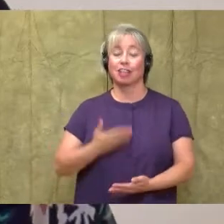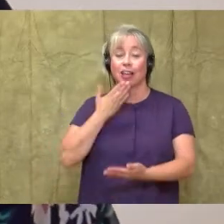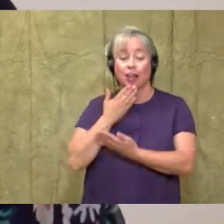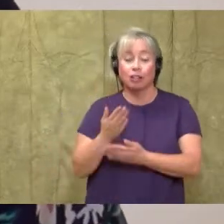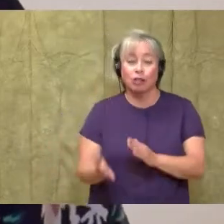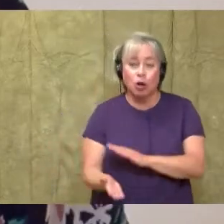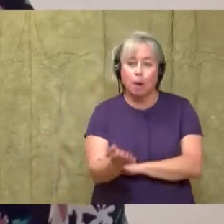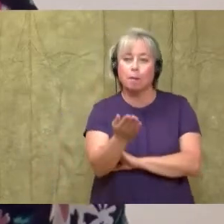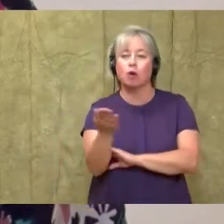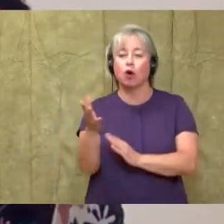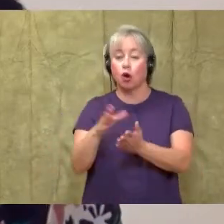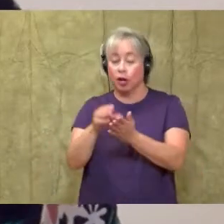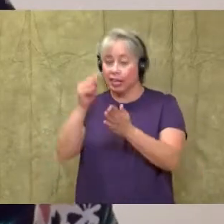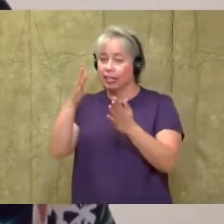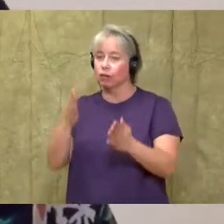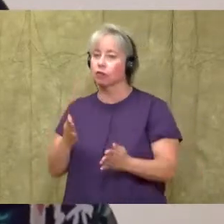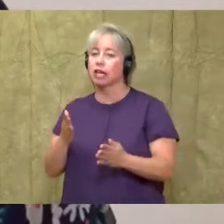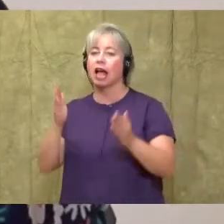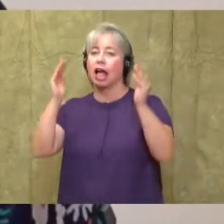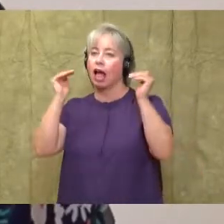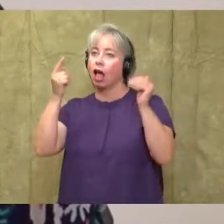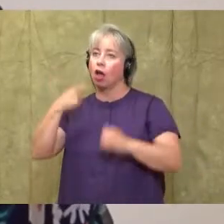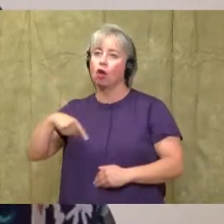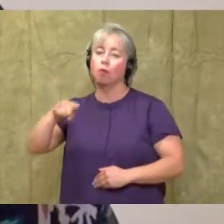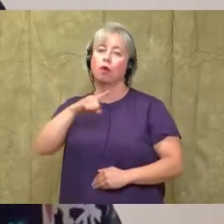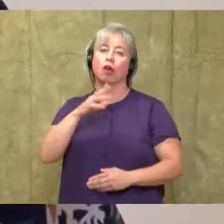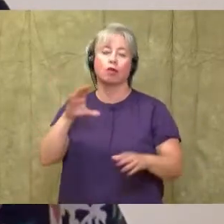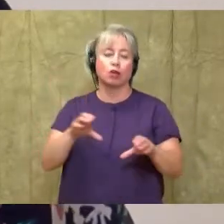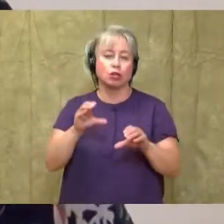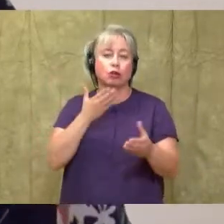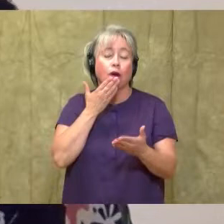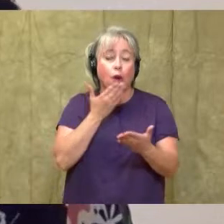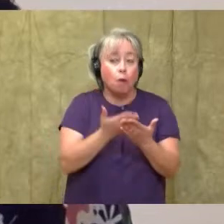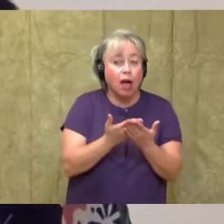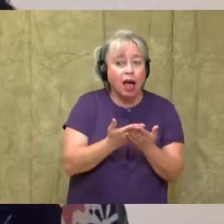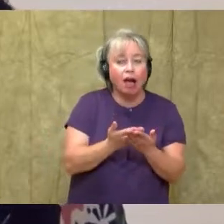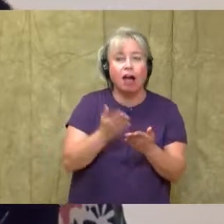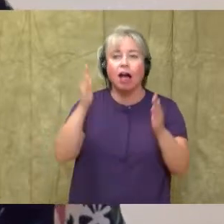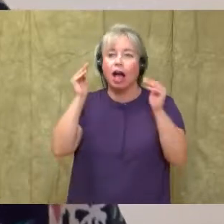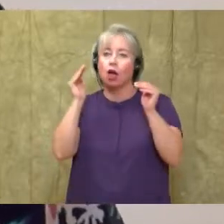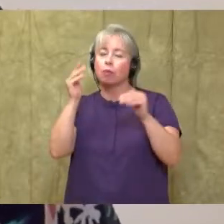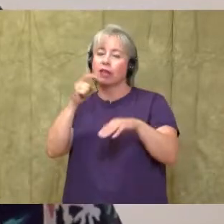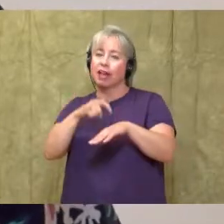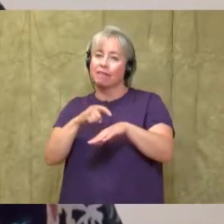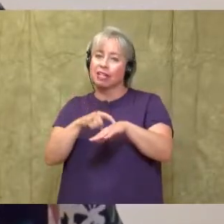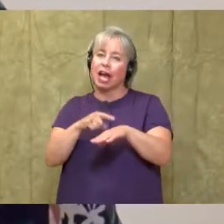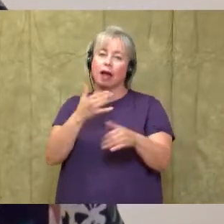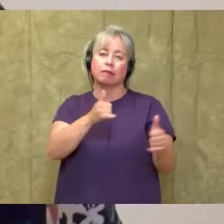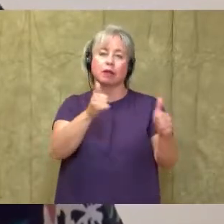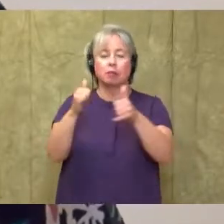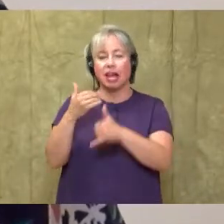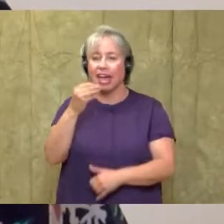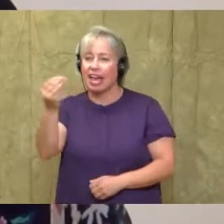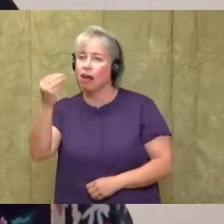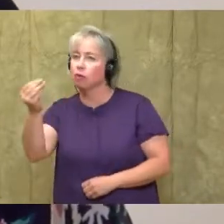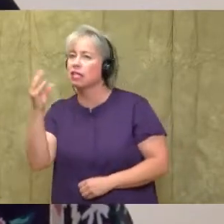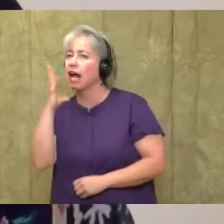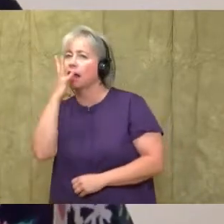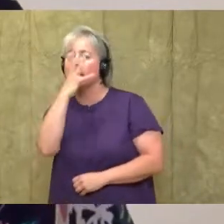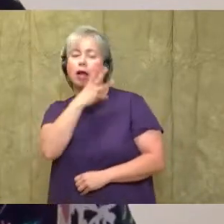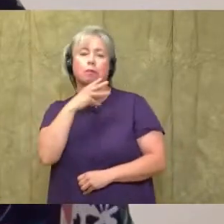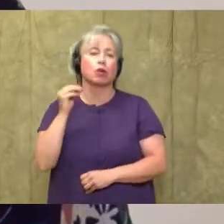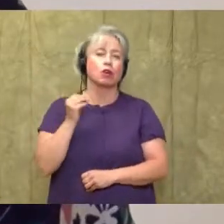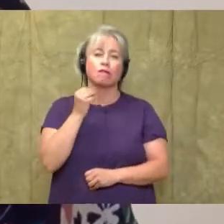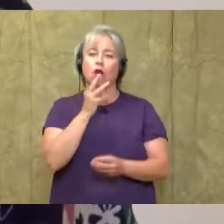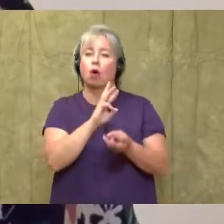Good morning, students. I hope that you are all doing well. I hope that you've had time to be outside with our beautiful weather and that